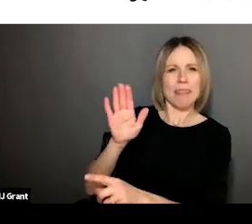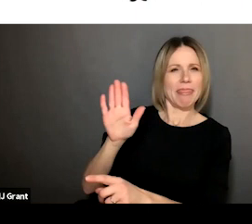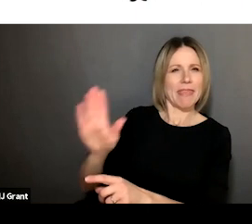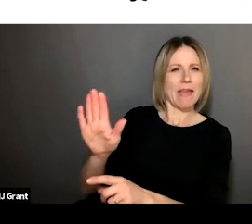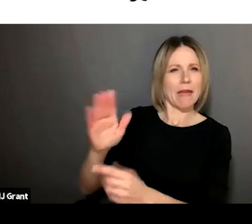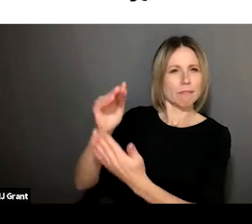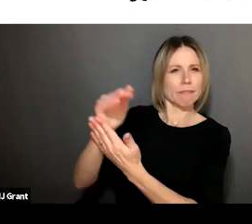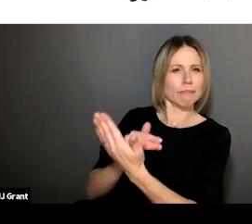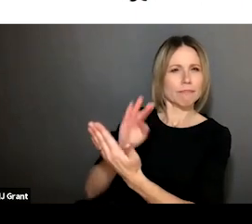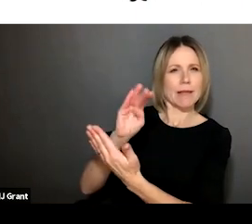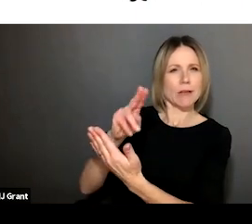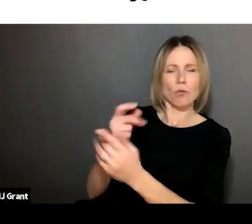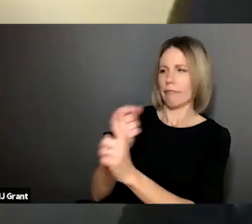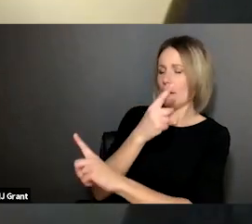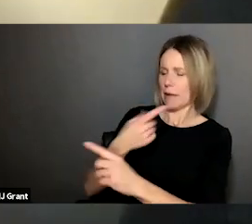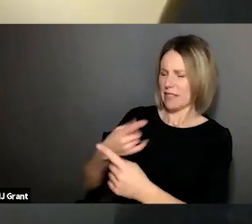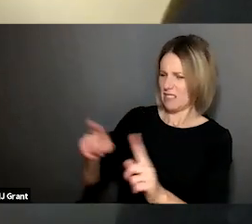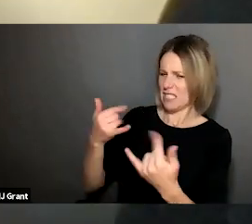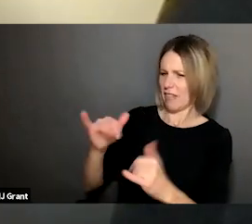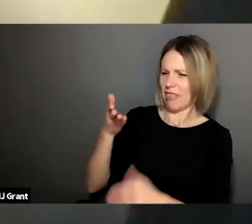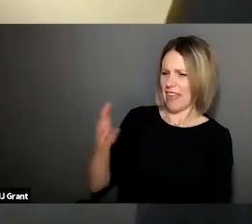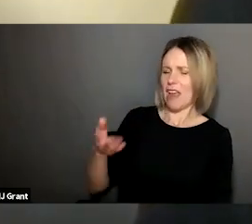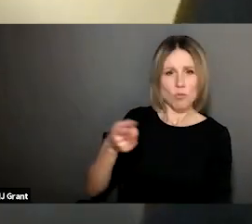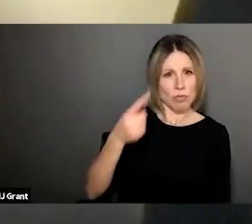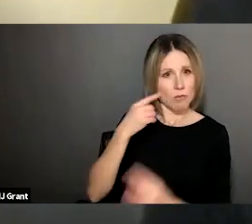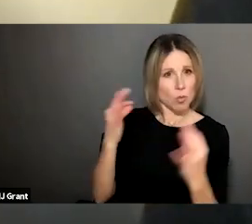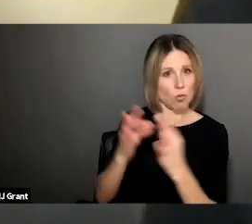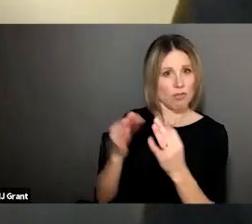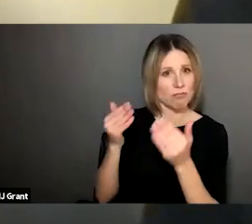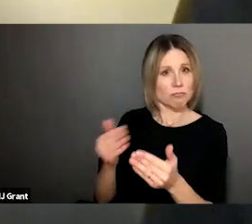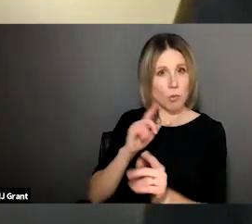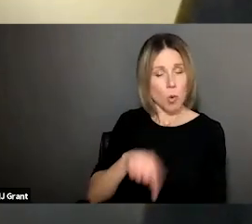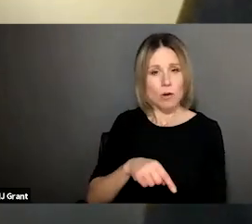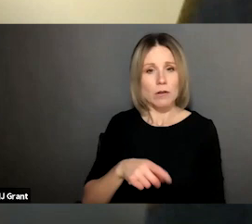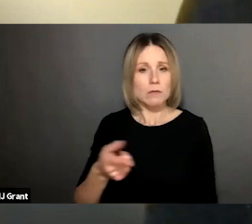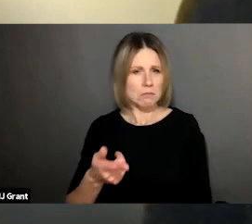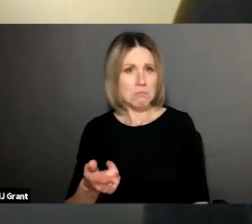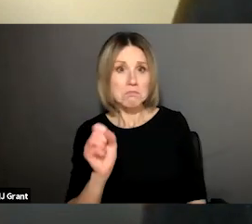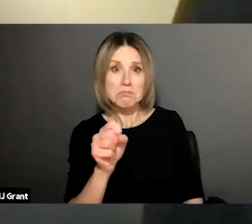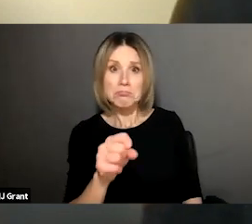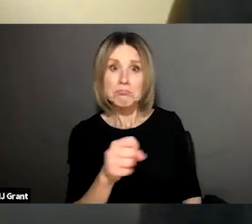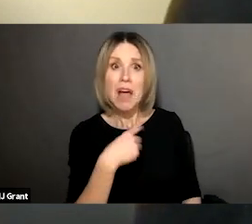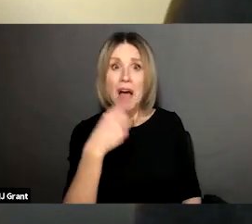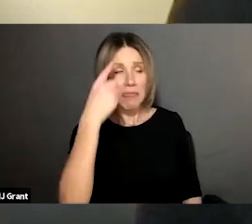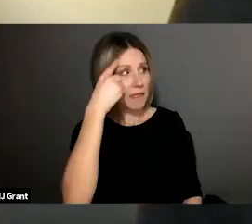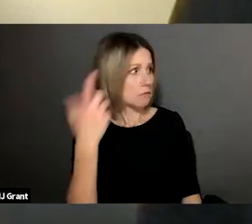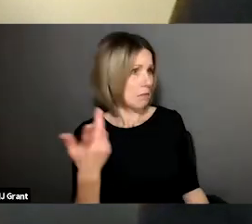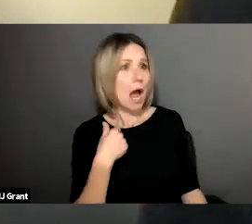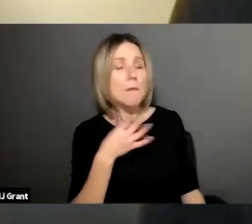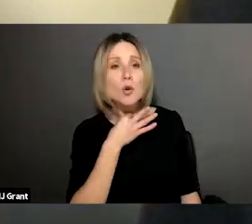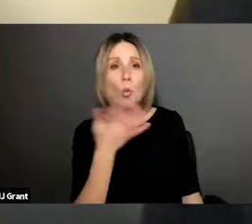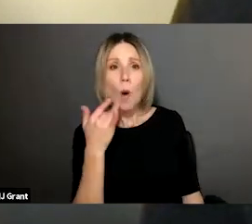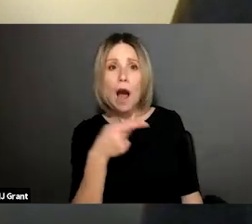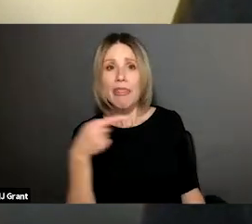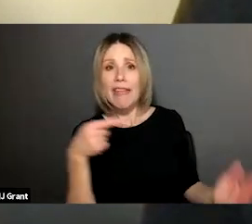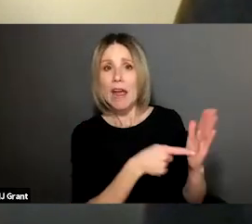of the menu or an important part of the menu? It's on the menu. It's fair game. I want to know why it's there. You know, if someone puts a steak on the menu,